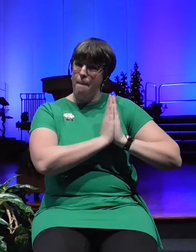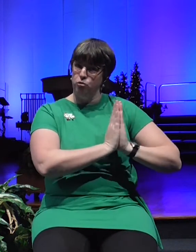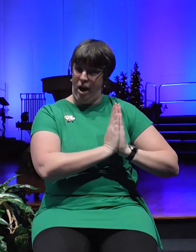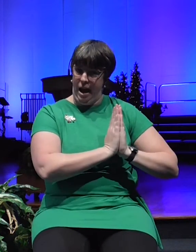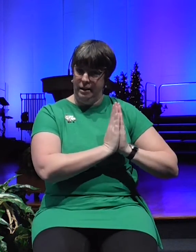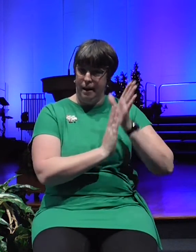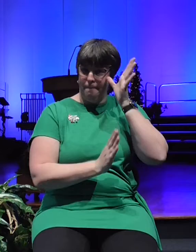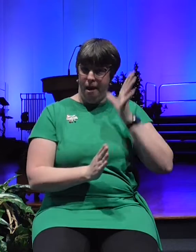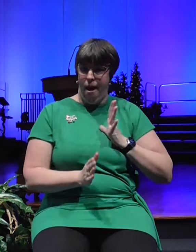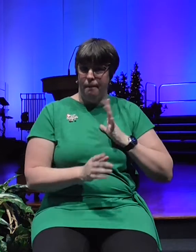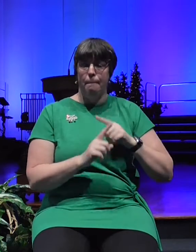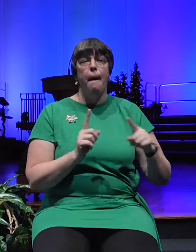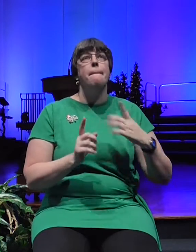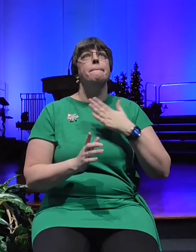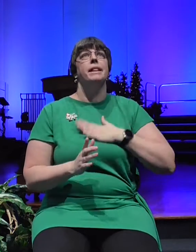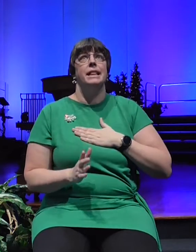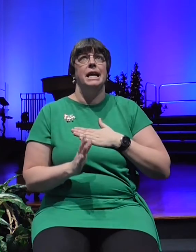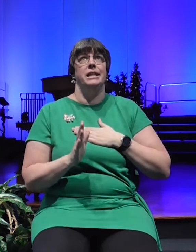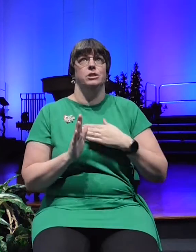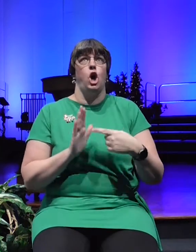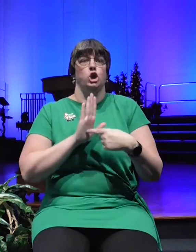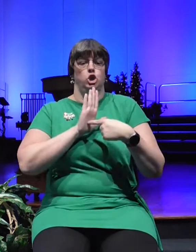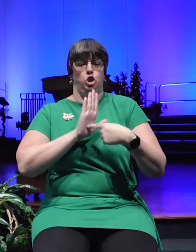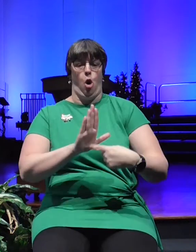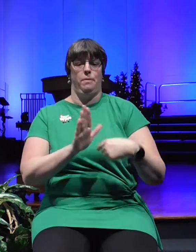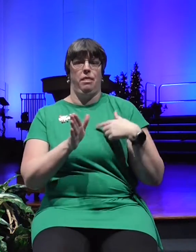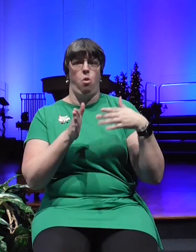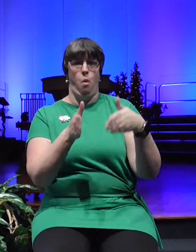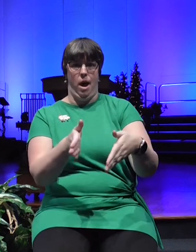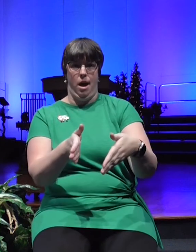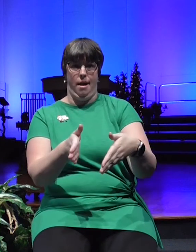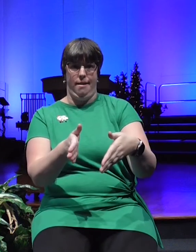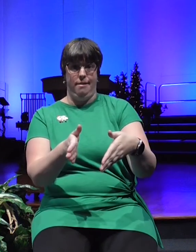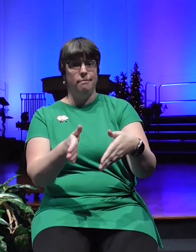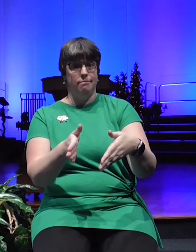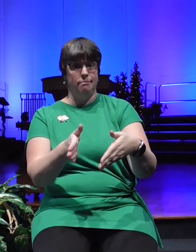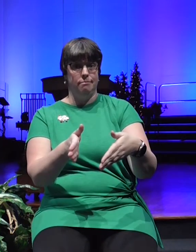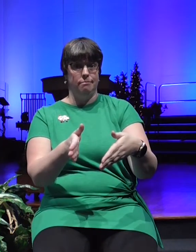but please show me the way. Show me the way."